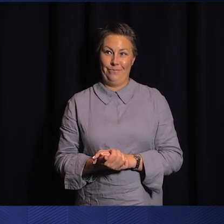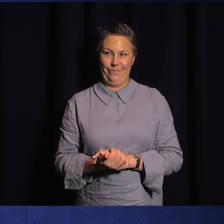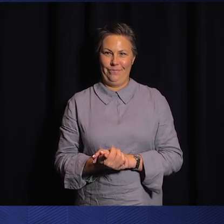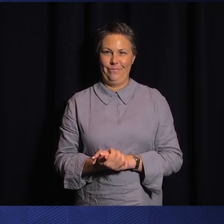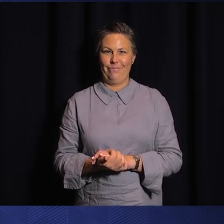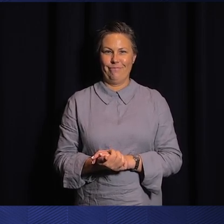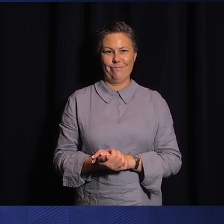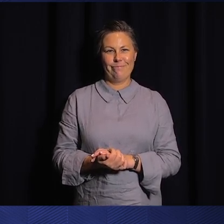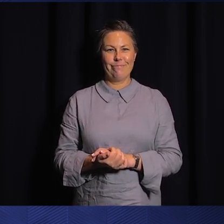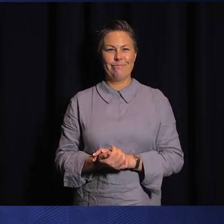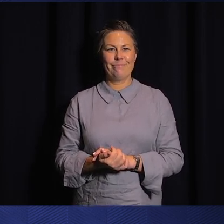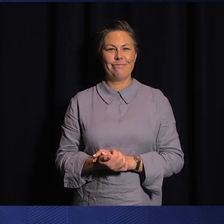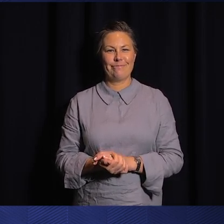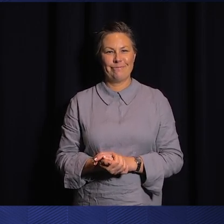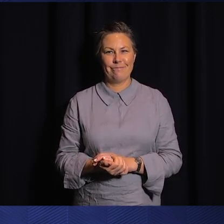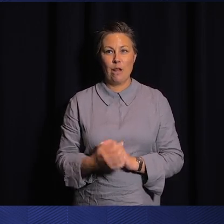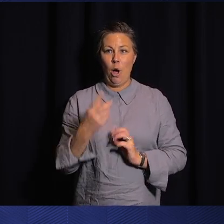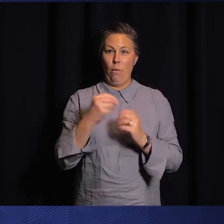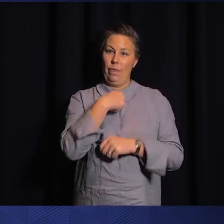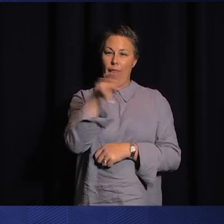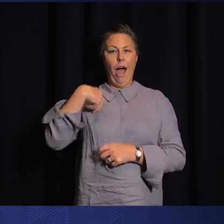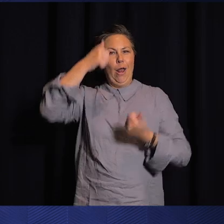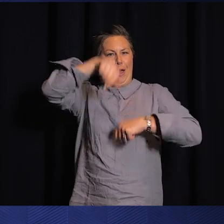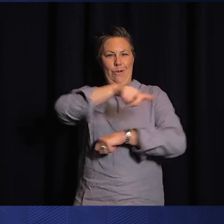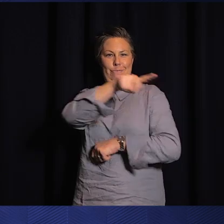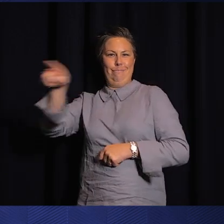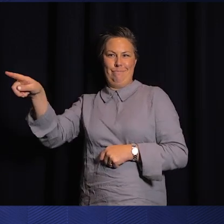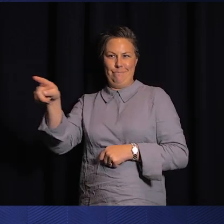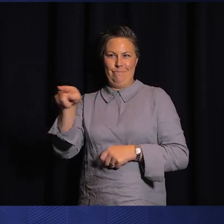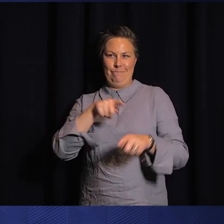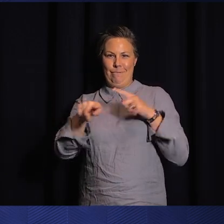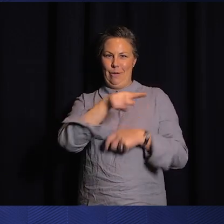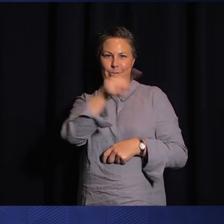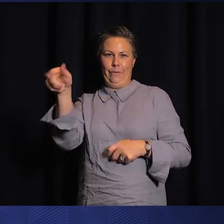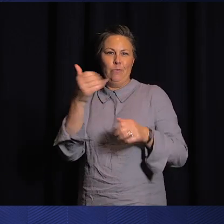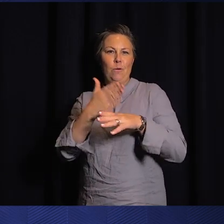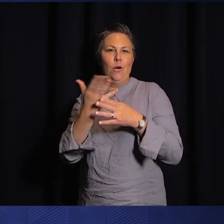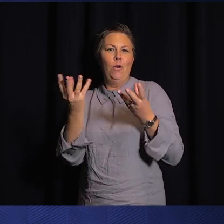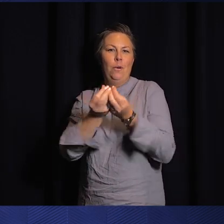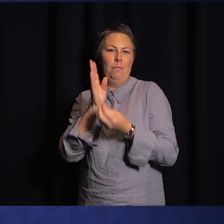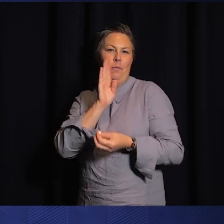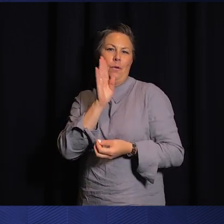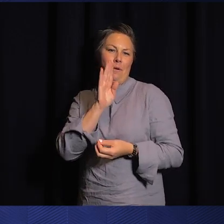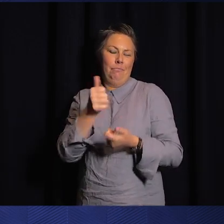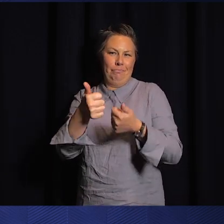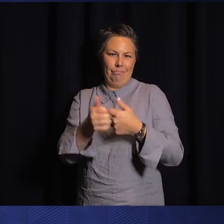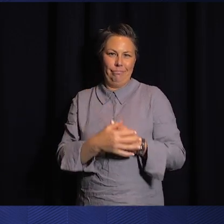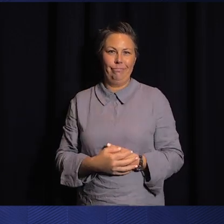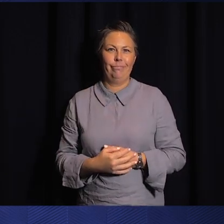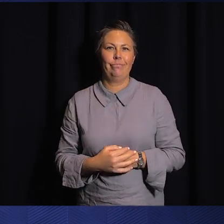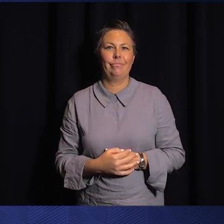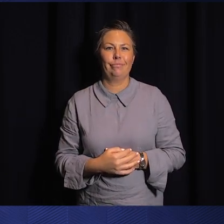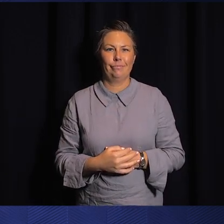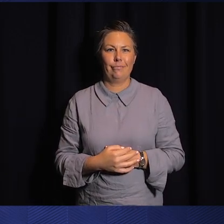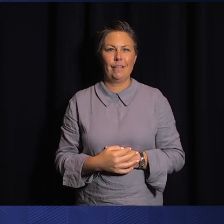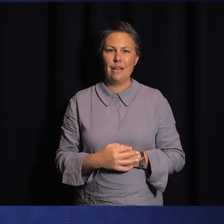And I know most of them, 80% of them. I've worked very closely with them. So it's been quite a thought-provoking